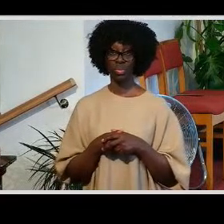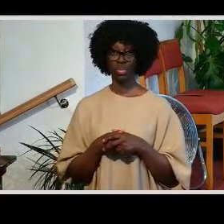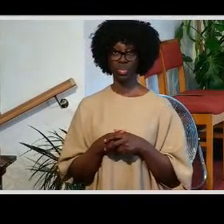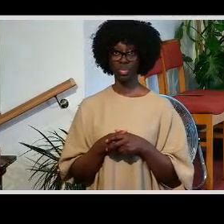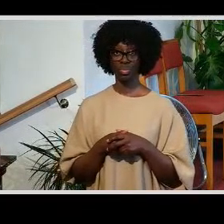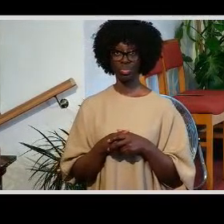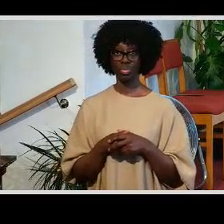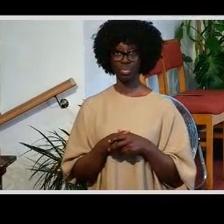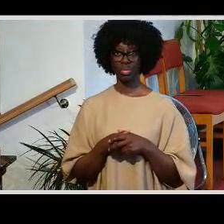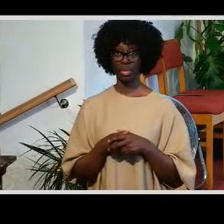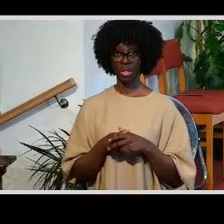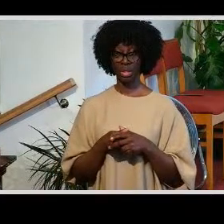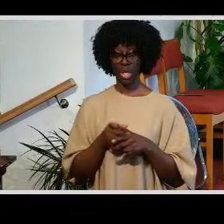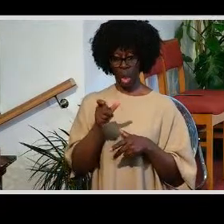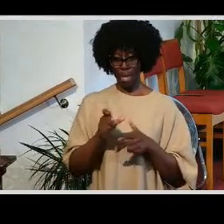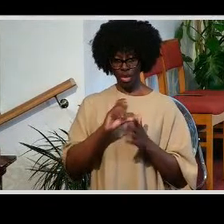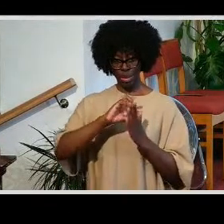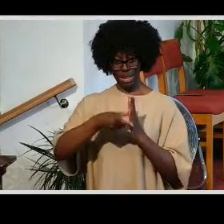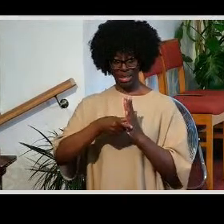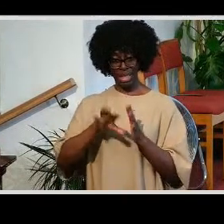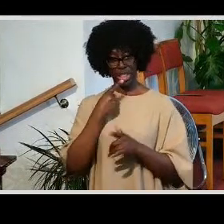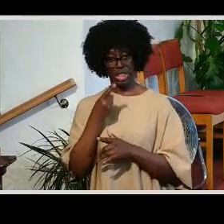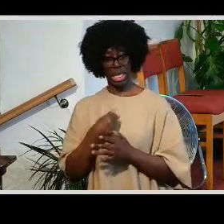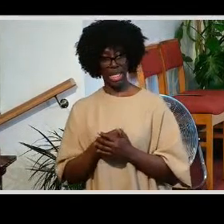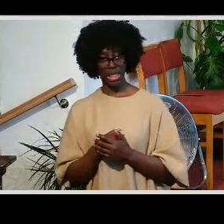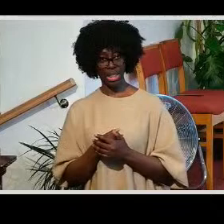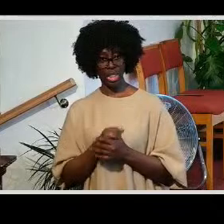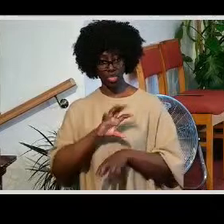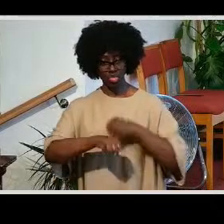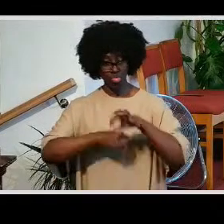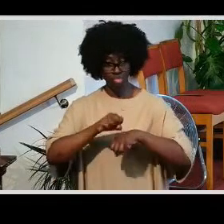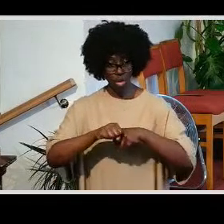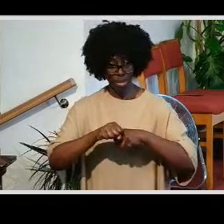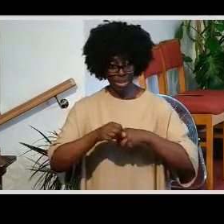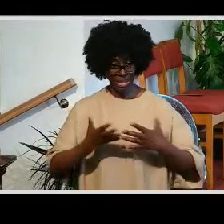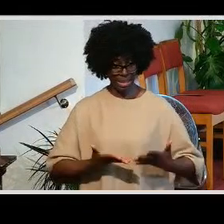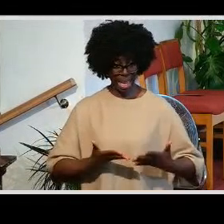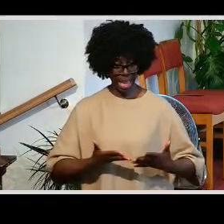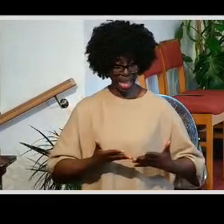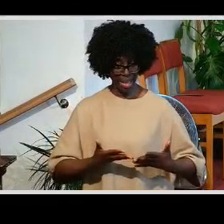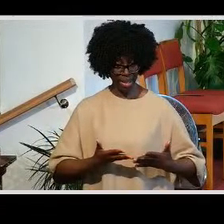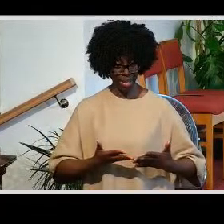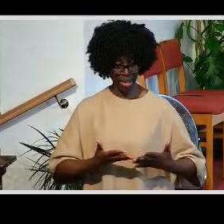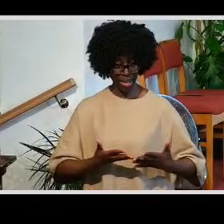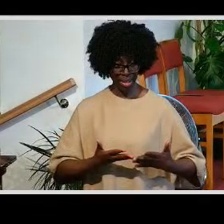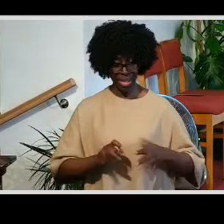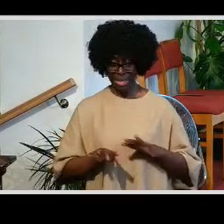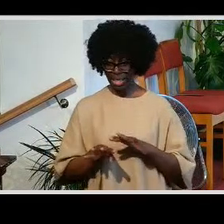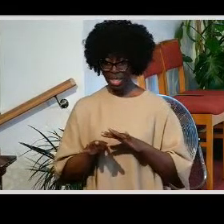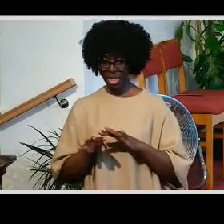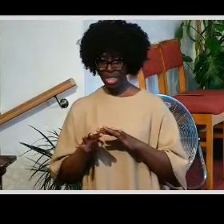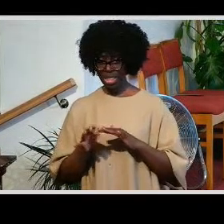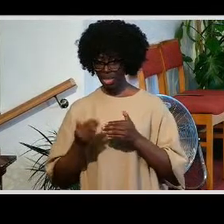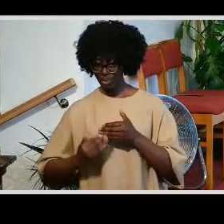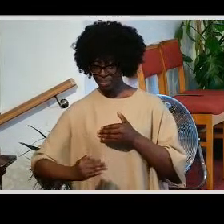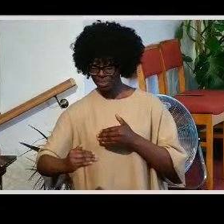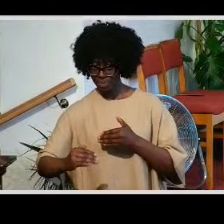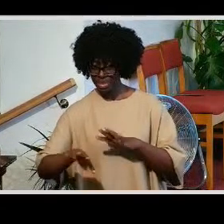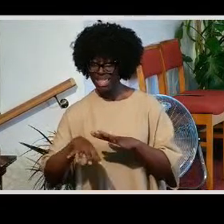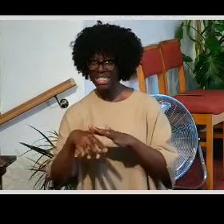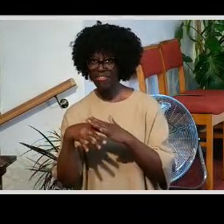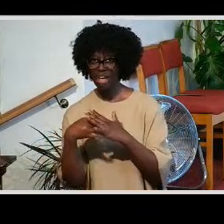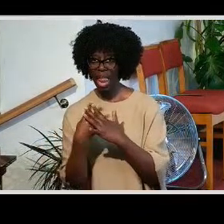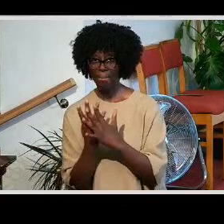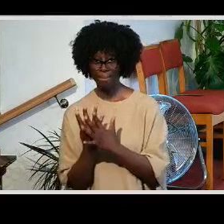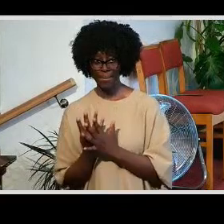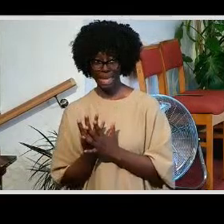person or person with disability, the struggle you're in today is developing the strength you need